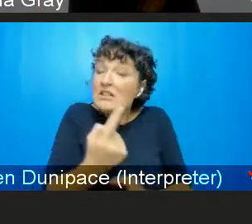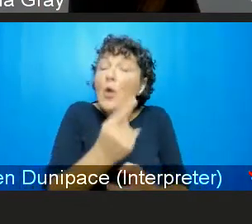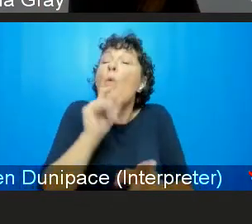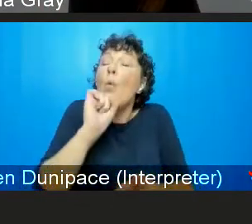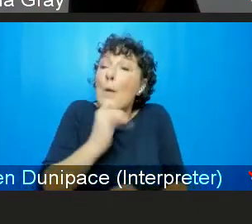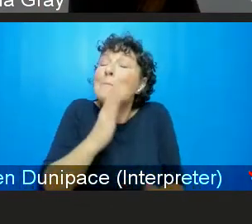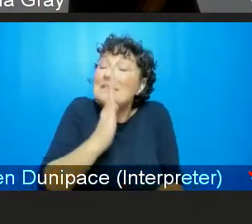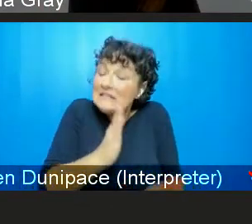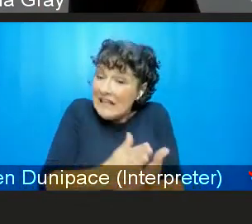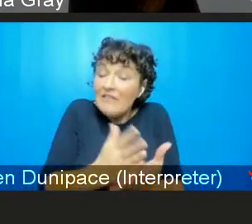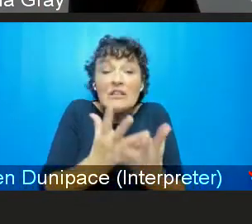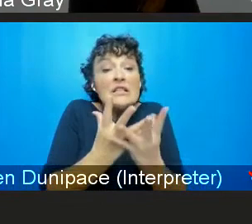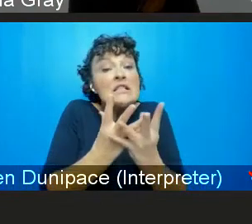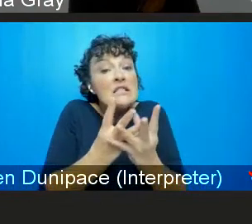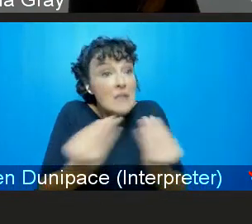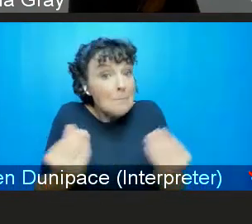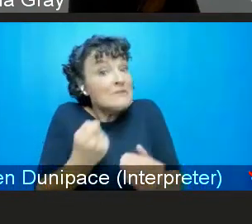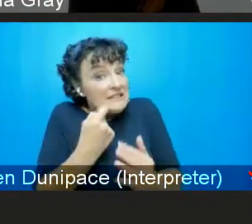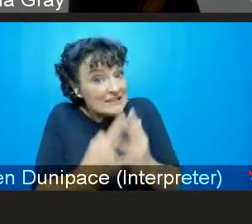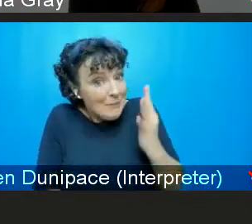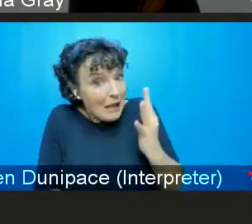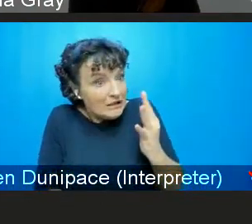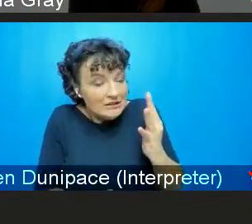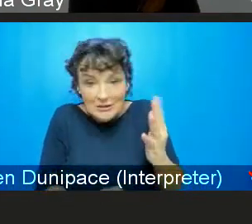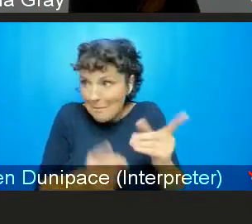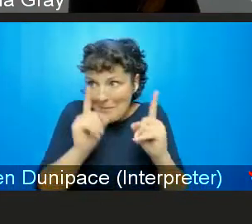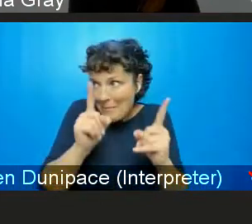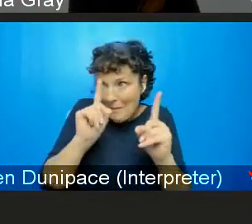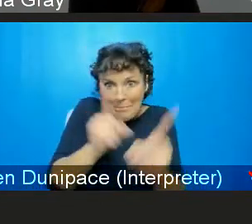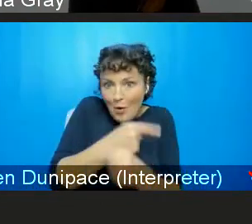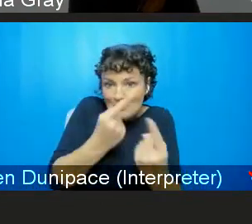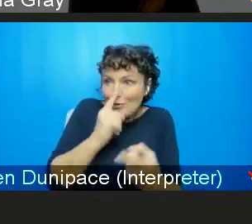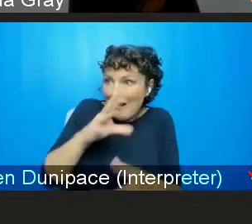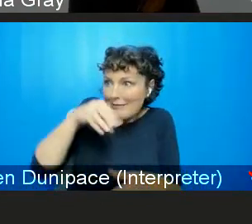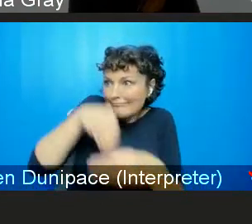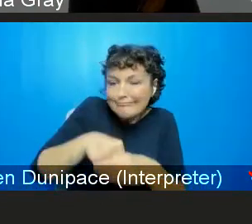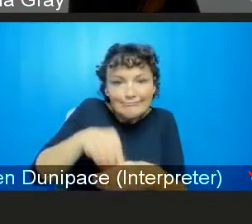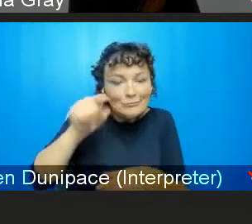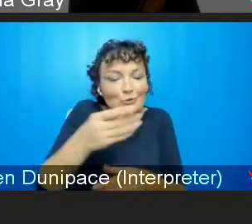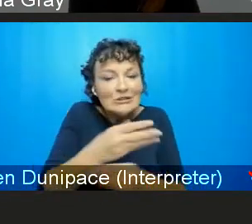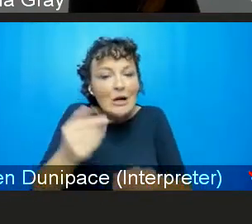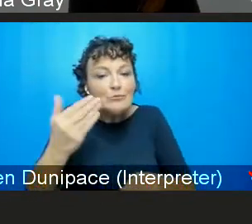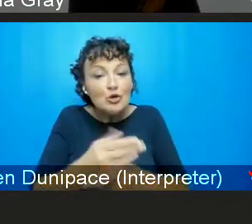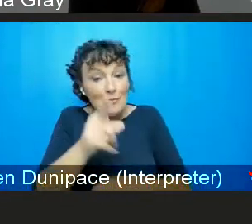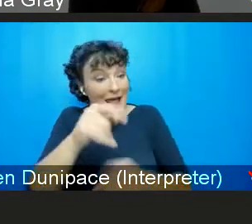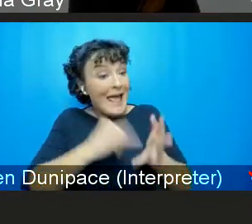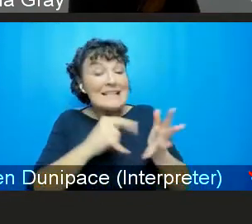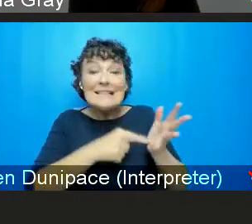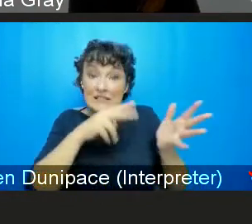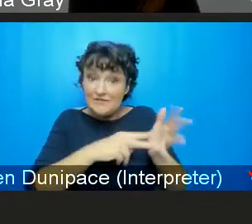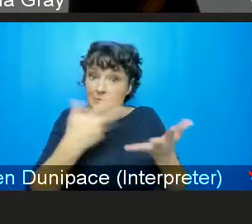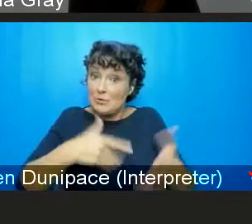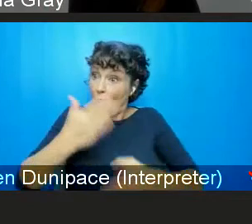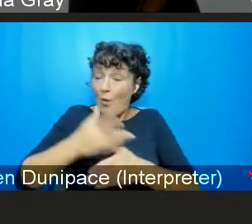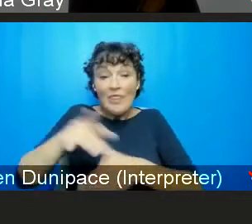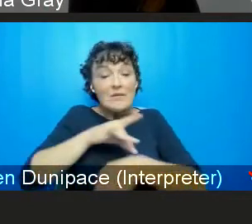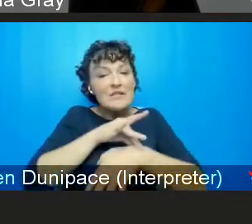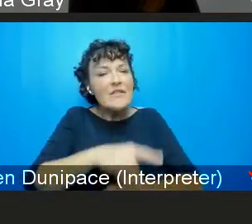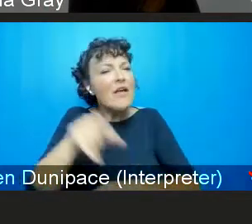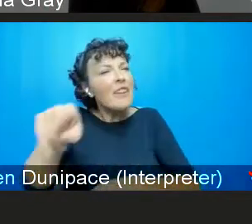will prevent certain jobs being performed. The internship we were working with STV on was in their